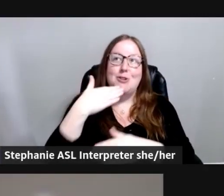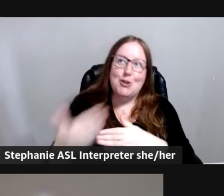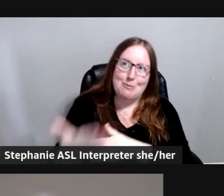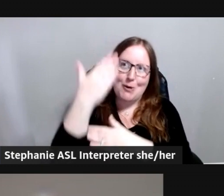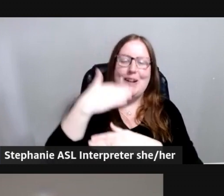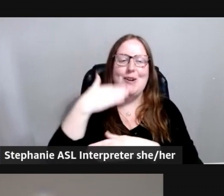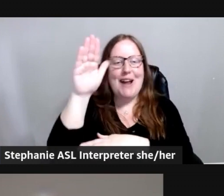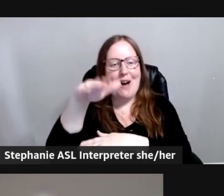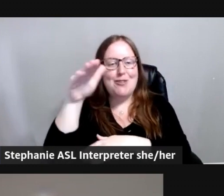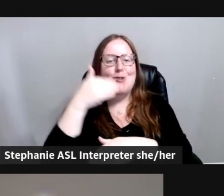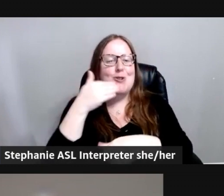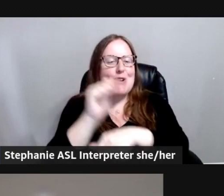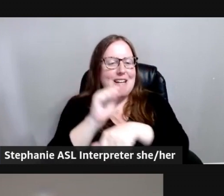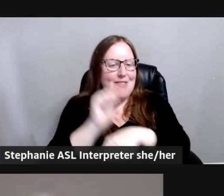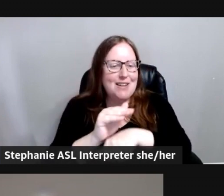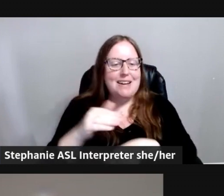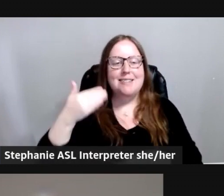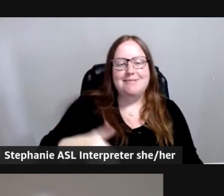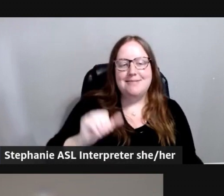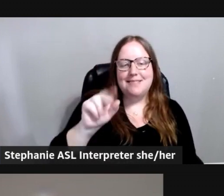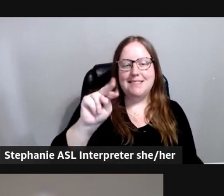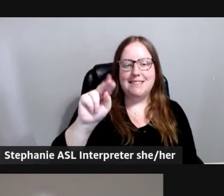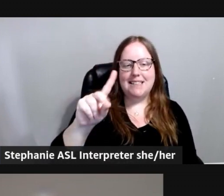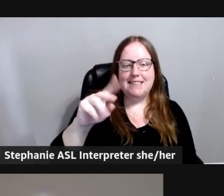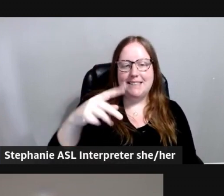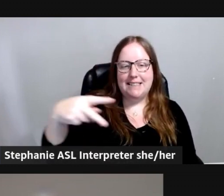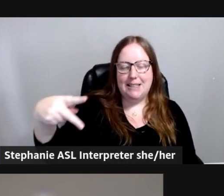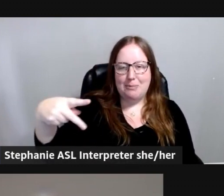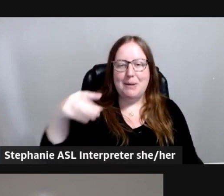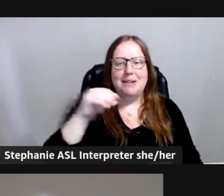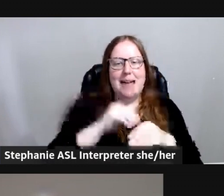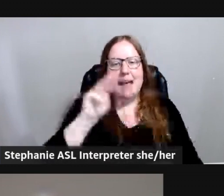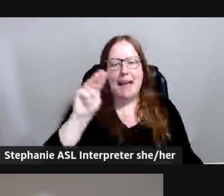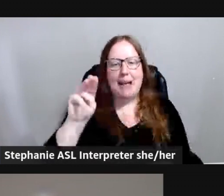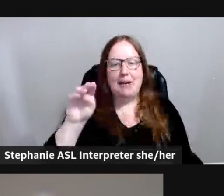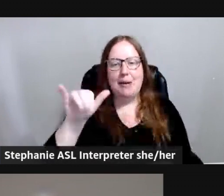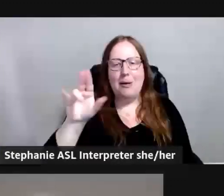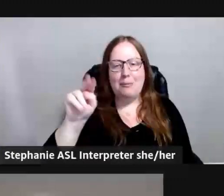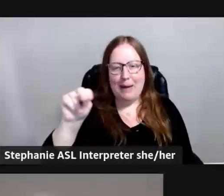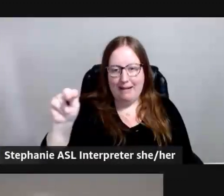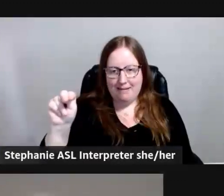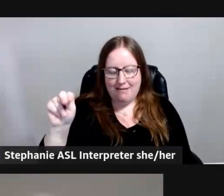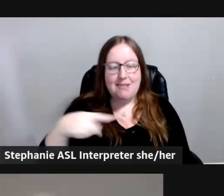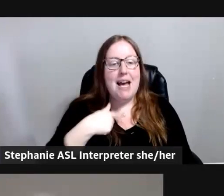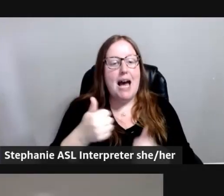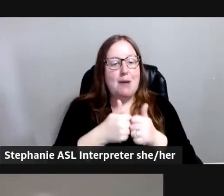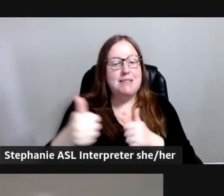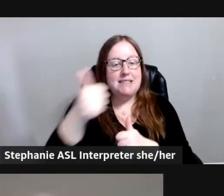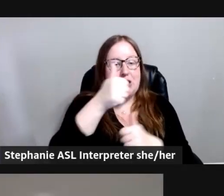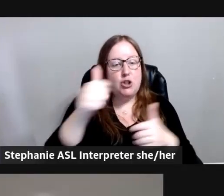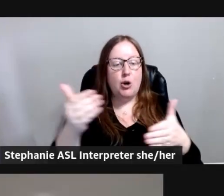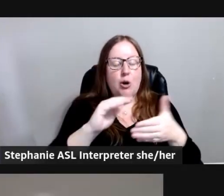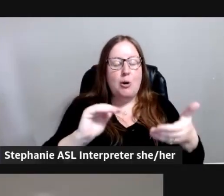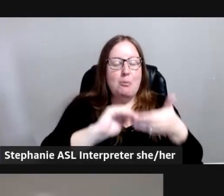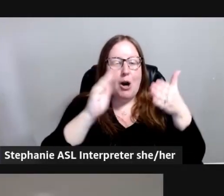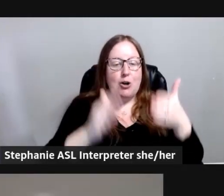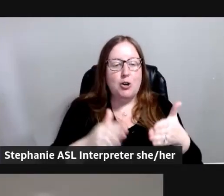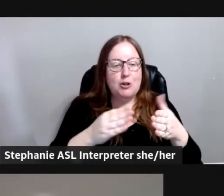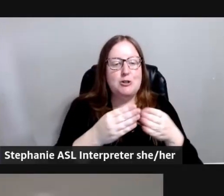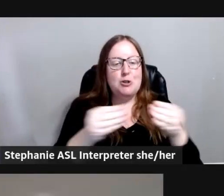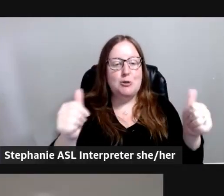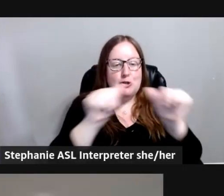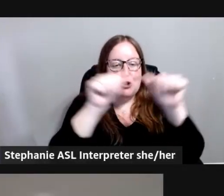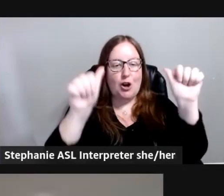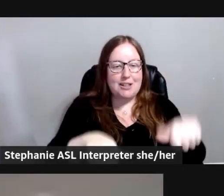afternoon, good evening, folks. I'm Sandeep. I'm based out of Minneapolis in Minnesota. I'm a senior partner solutions architect for